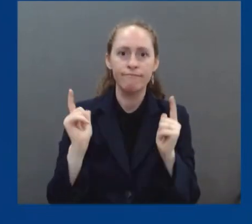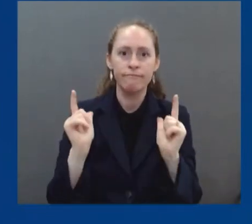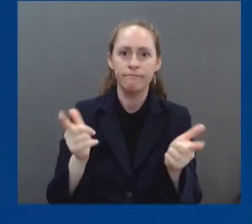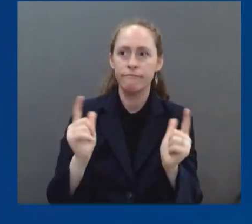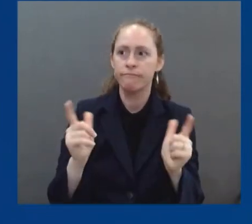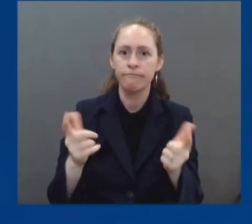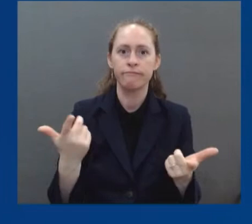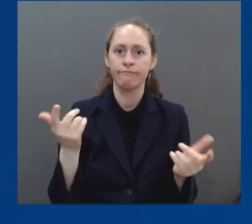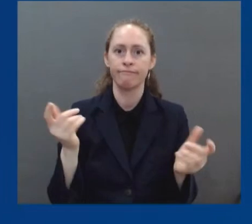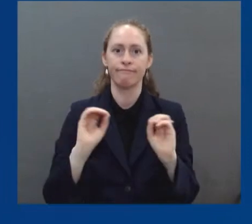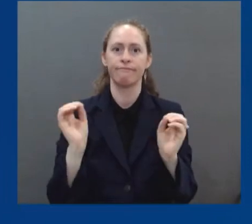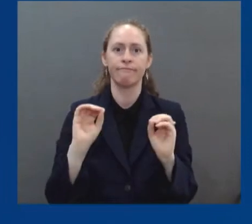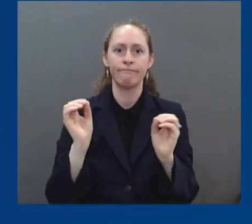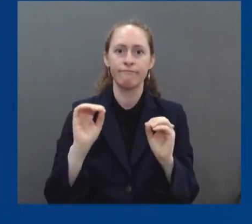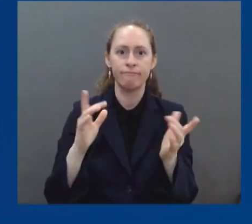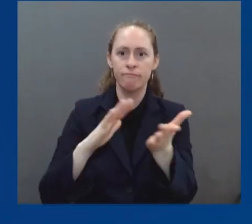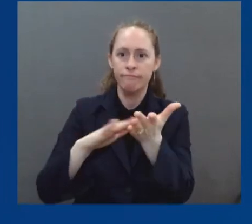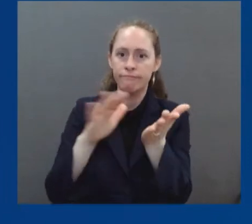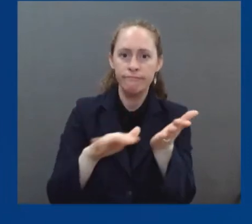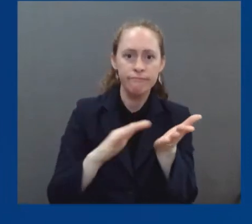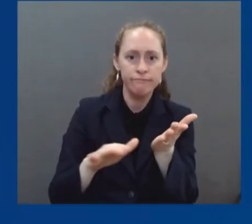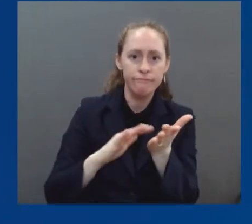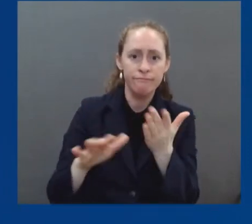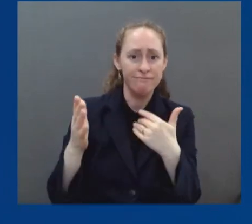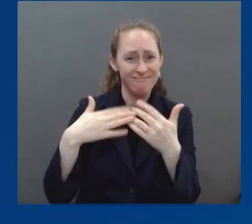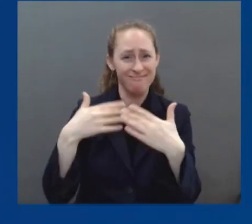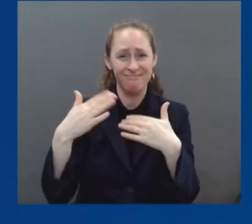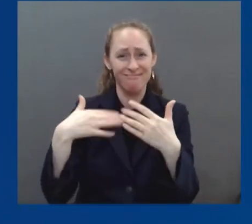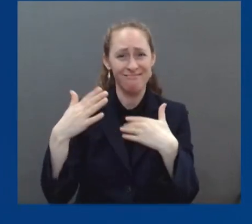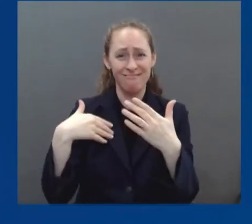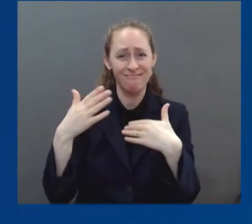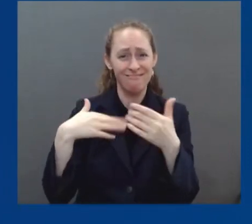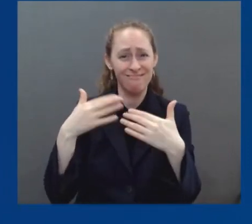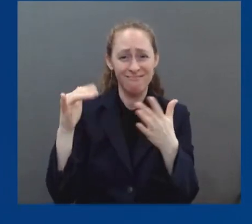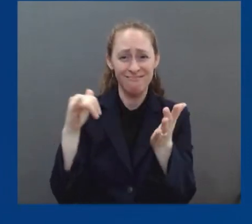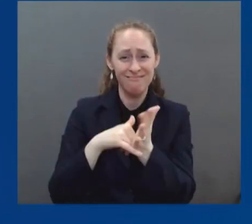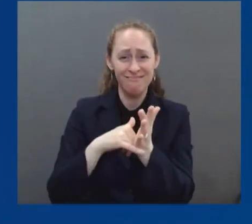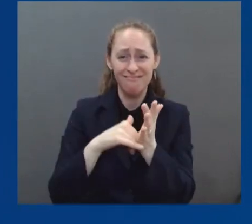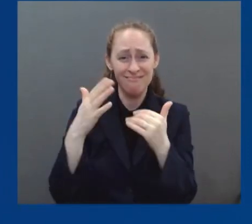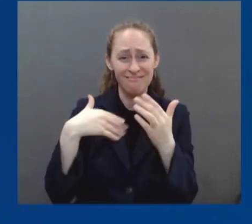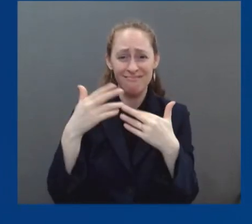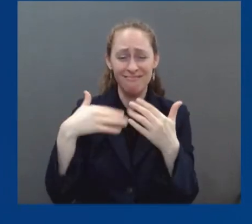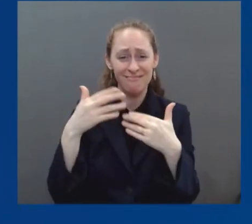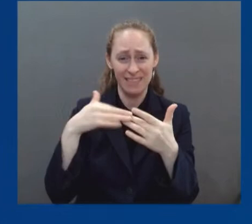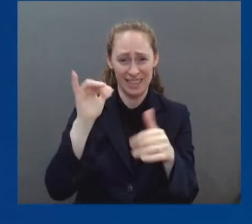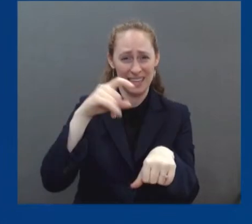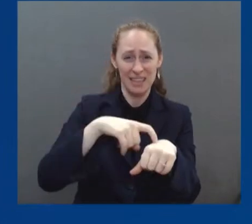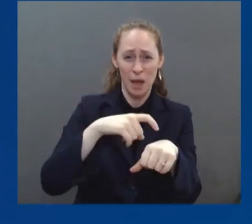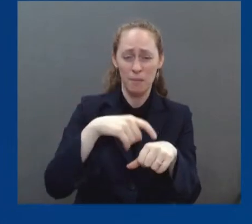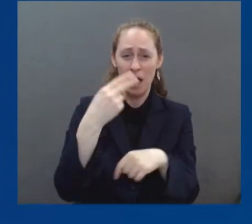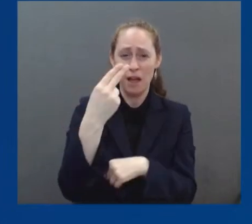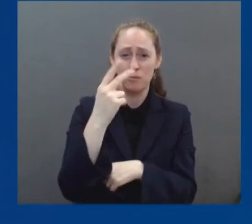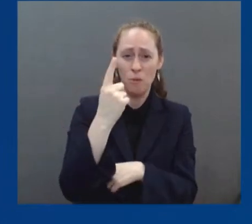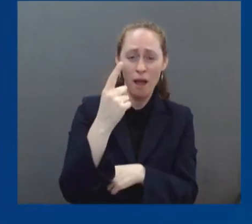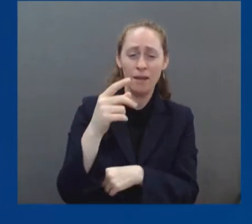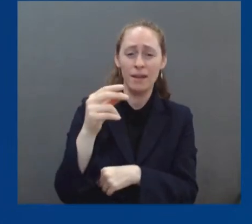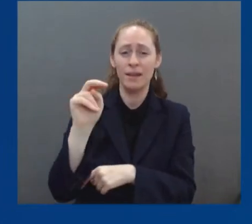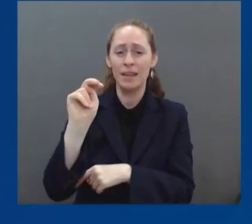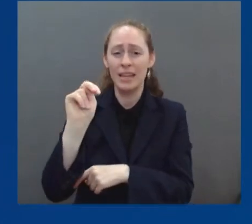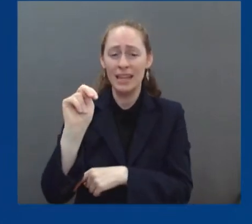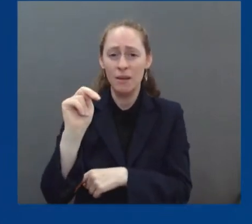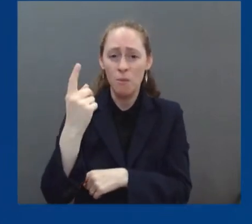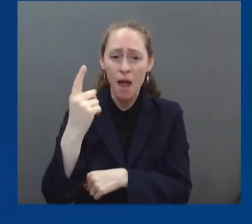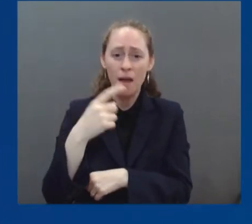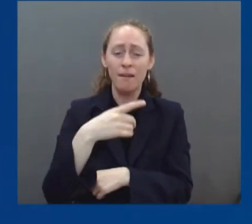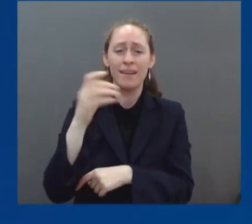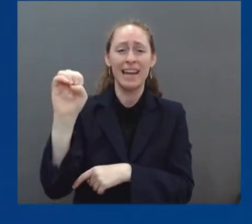health threats like H1N1, Zika, and Ebola. As we look to building back this much needed